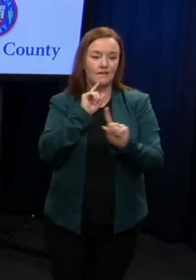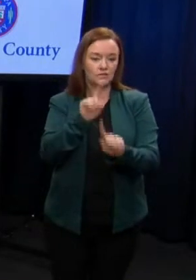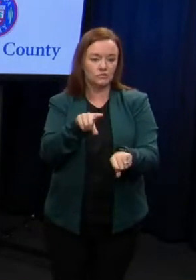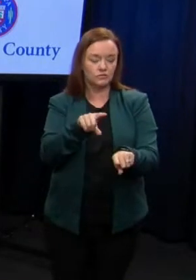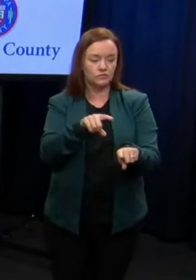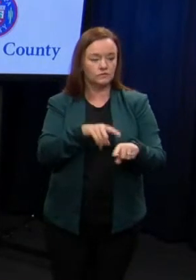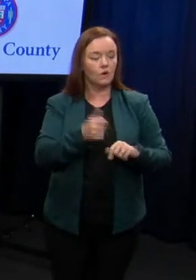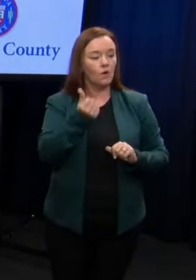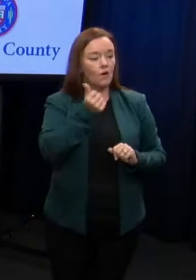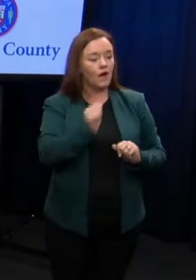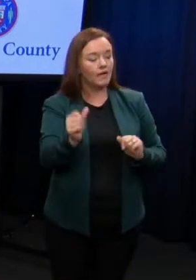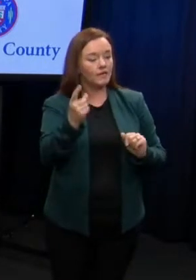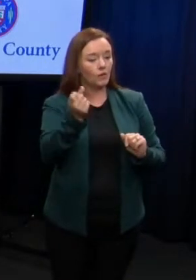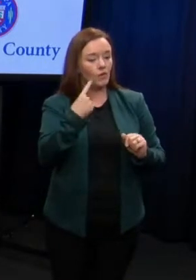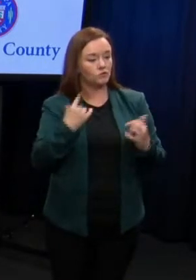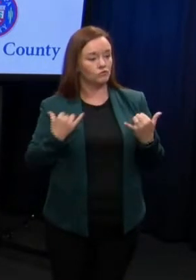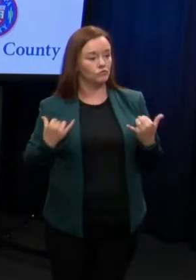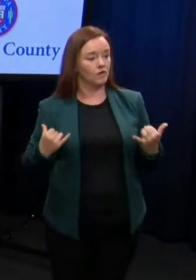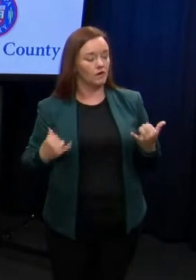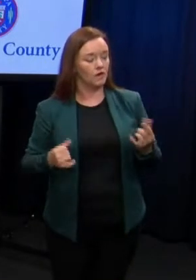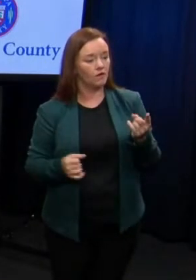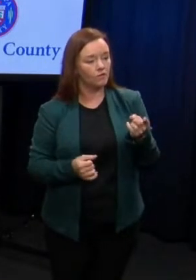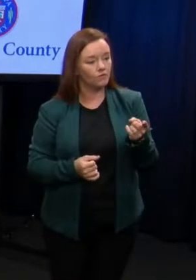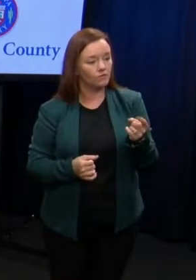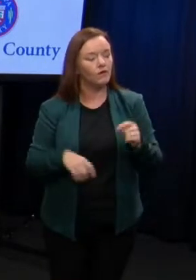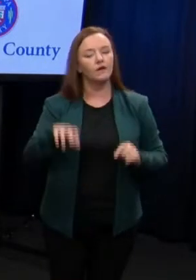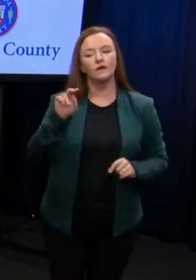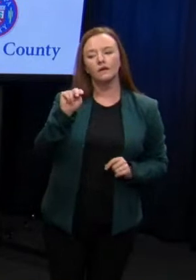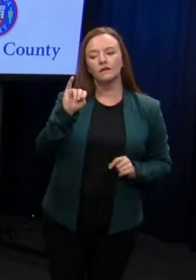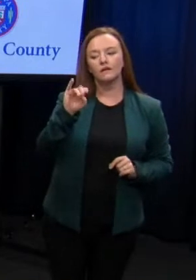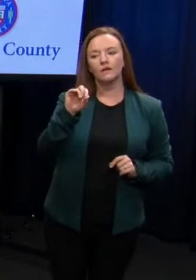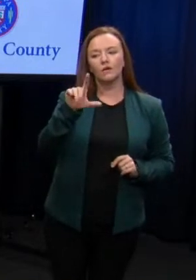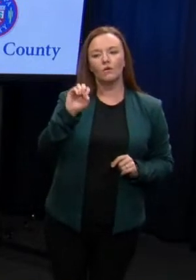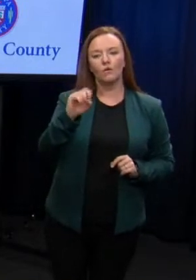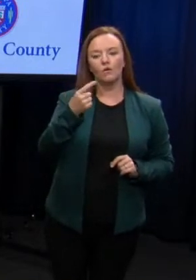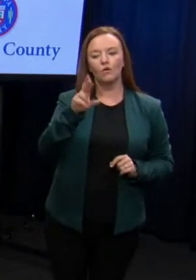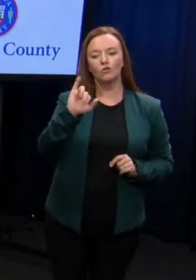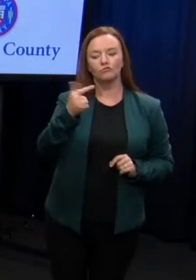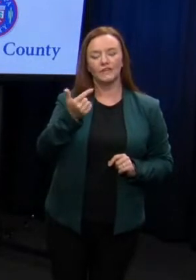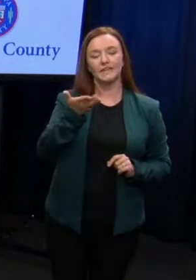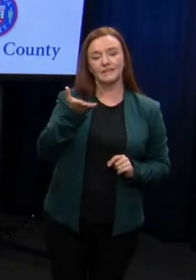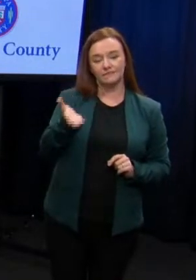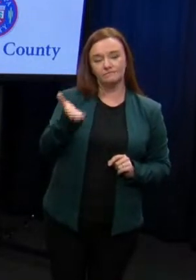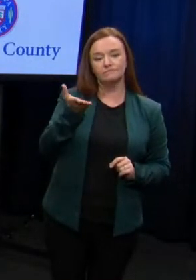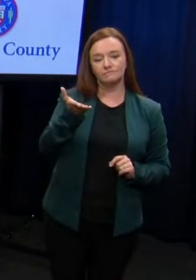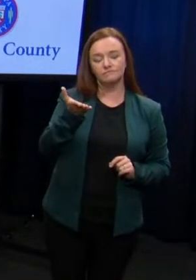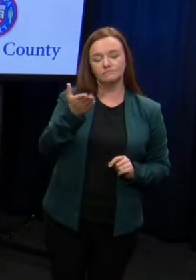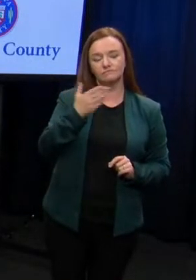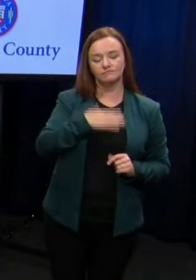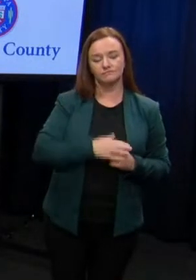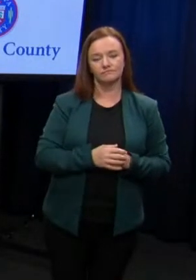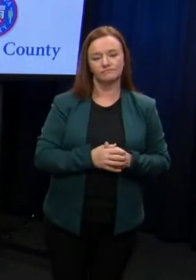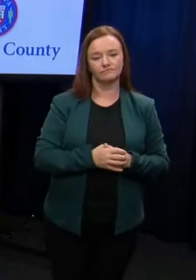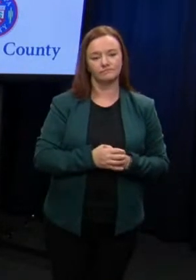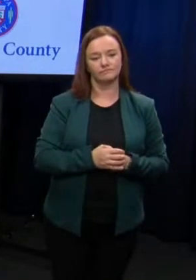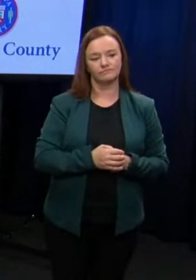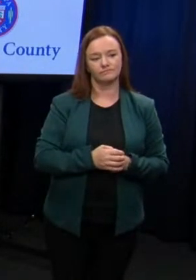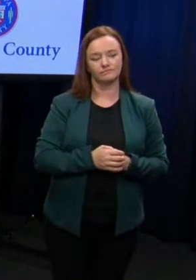do we have anybody on the line with a question right now? Nicole Grigg is on the line. Nicole, please unmute your phone.